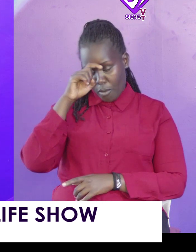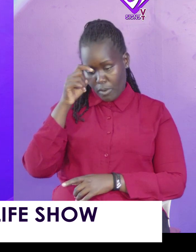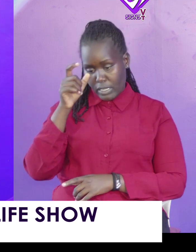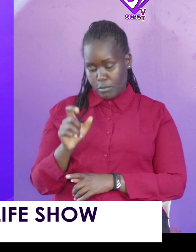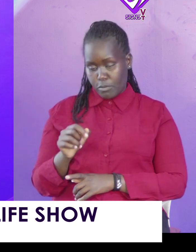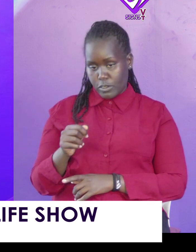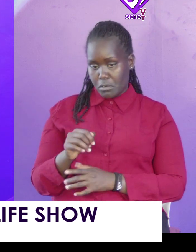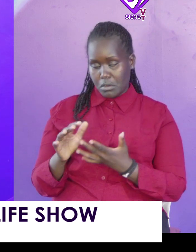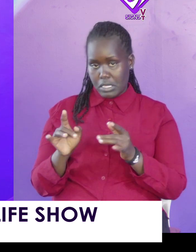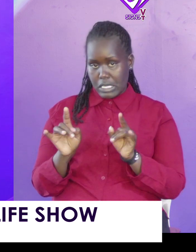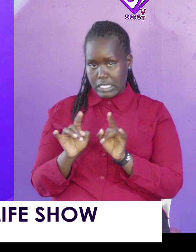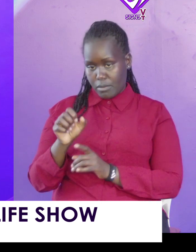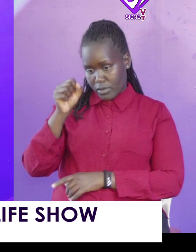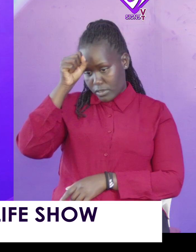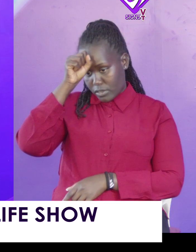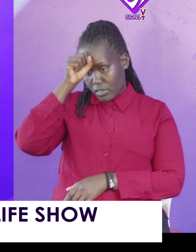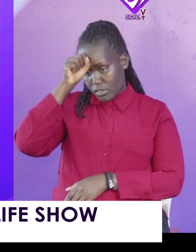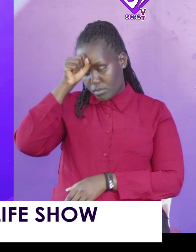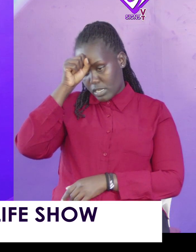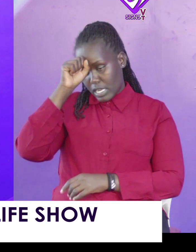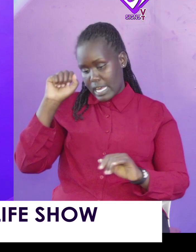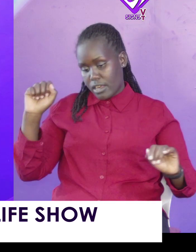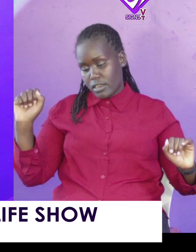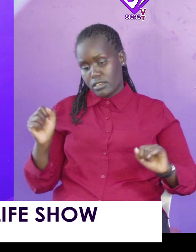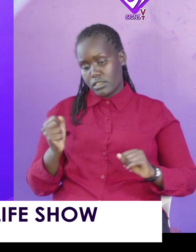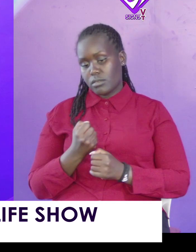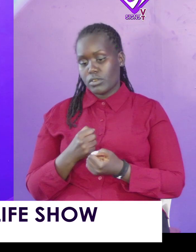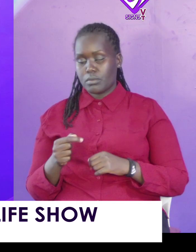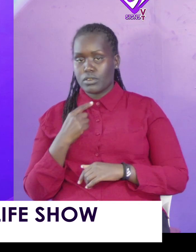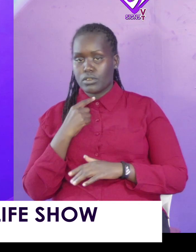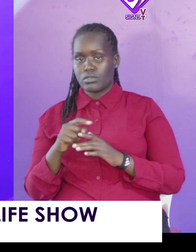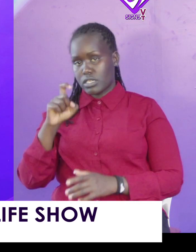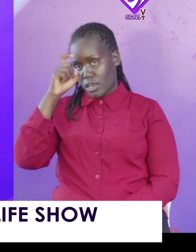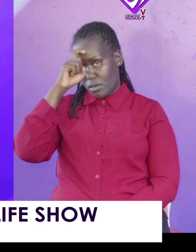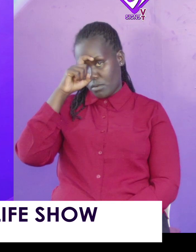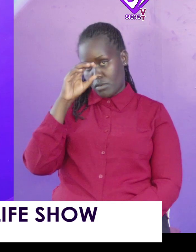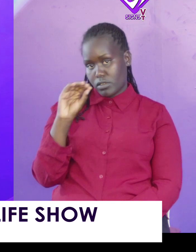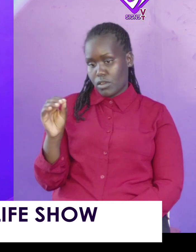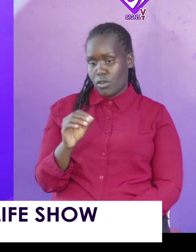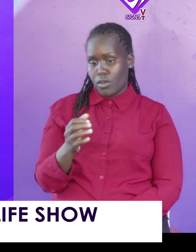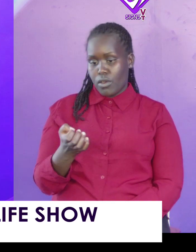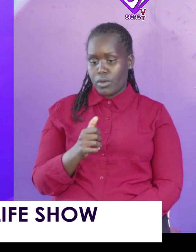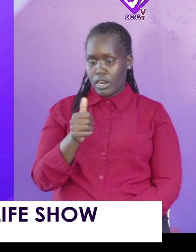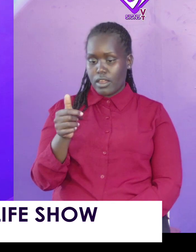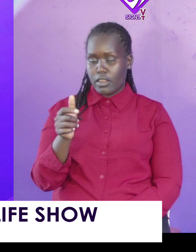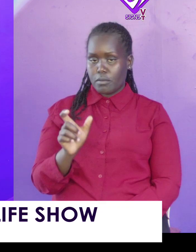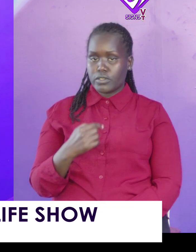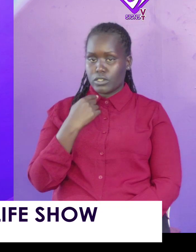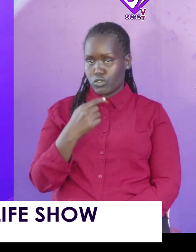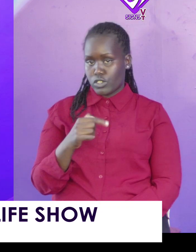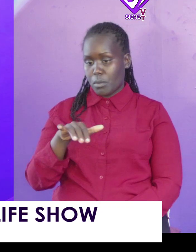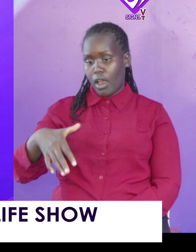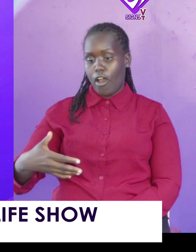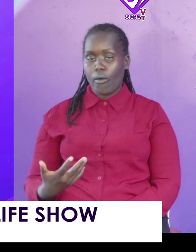they say they are wise. You cannot say, I'm wise. No, you need someone else to say it. In the same